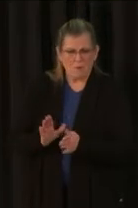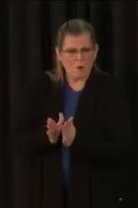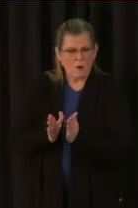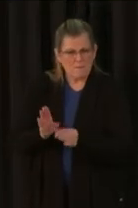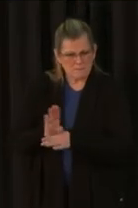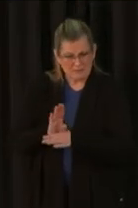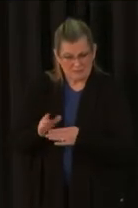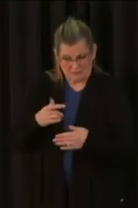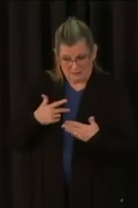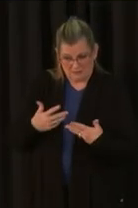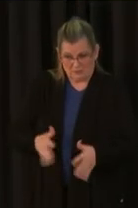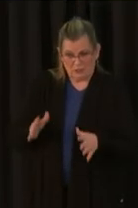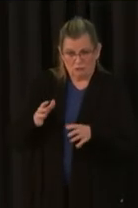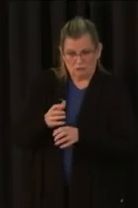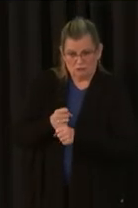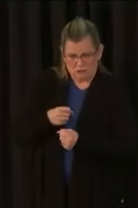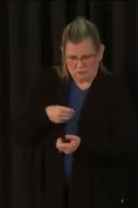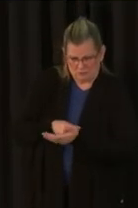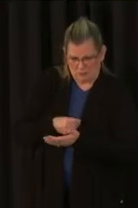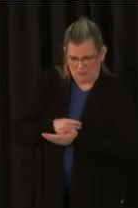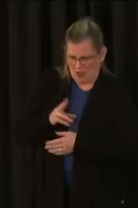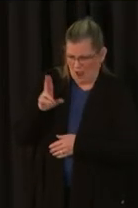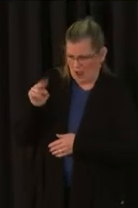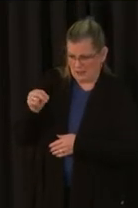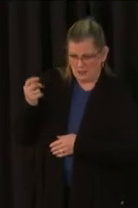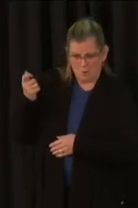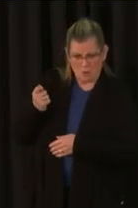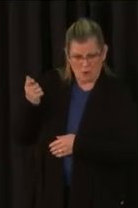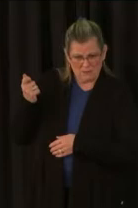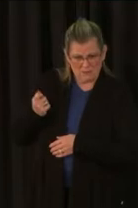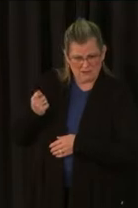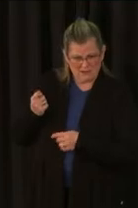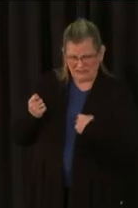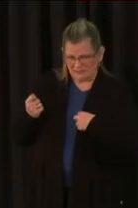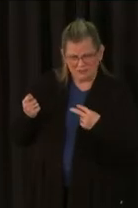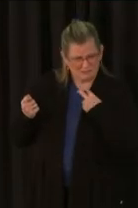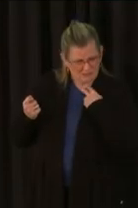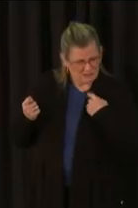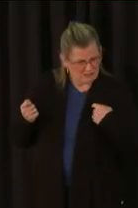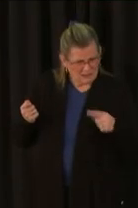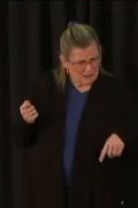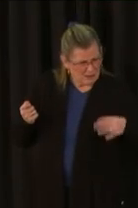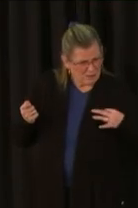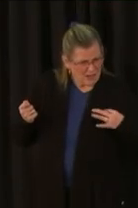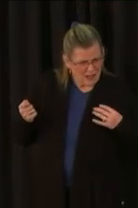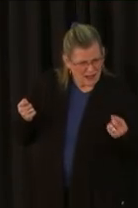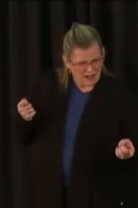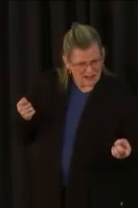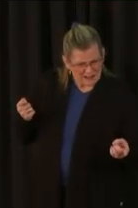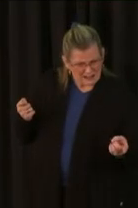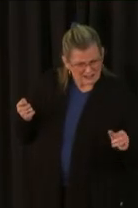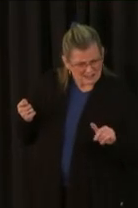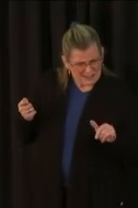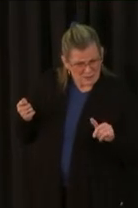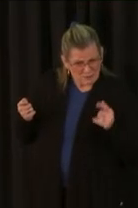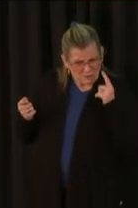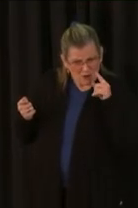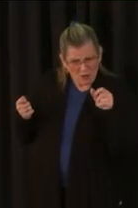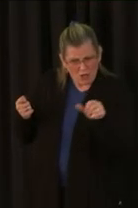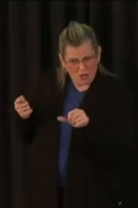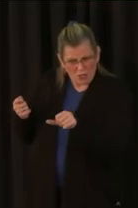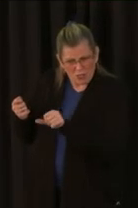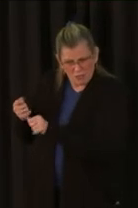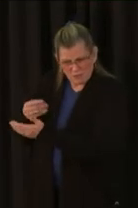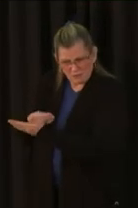you had these conditions placed on other business owners in other industries? And does this condition apply if a business owner does not use the grant